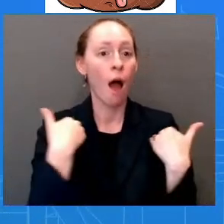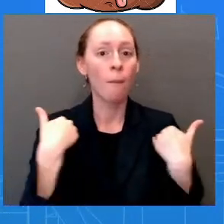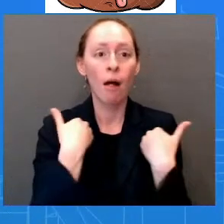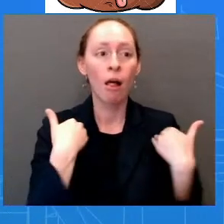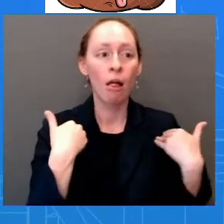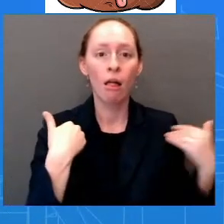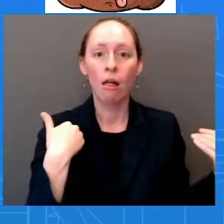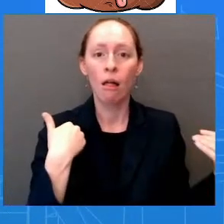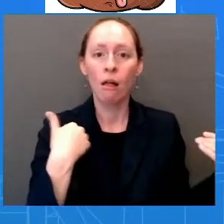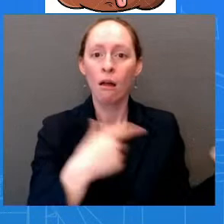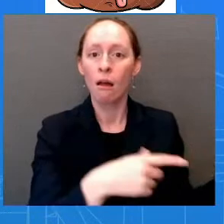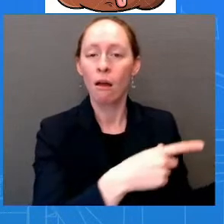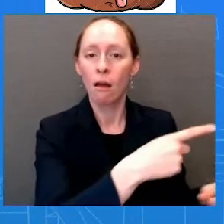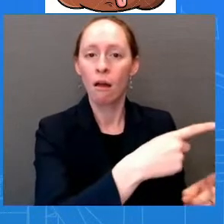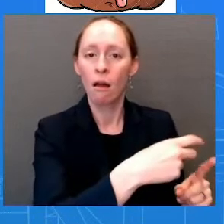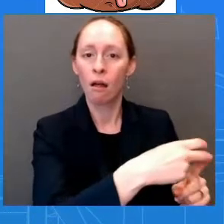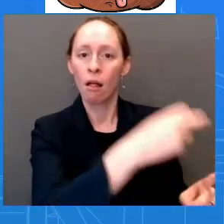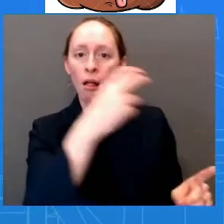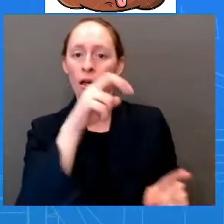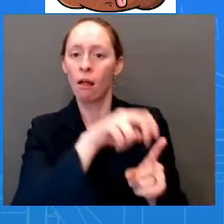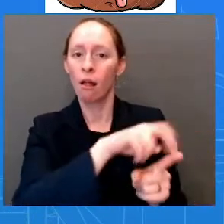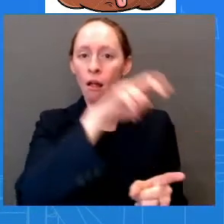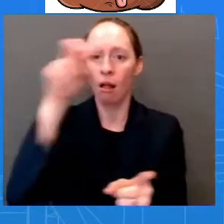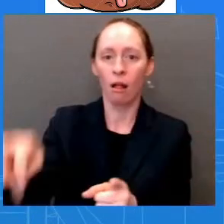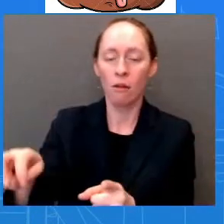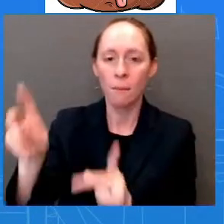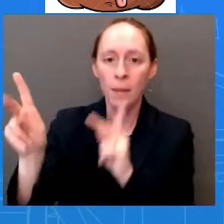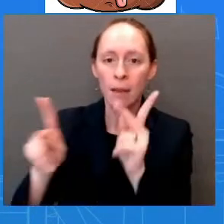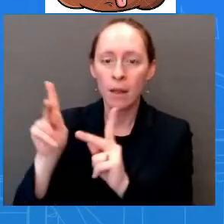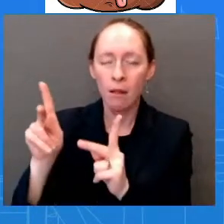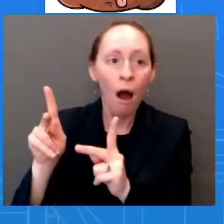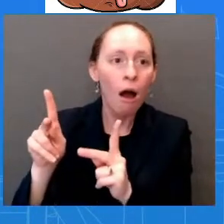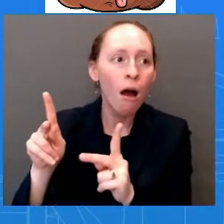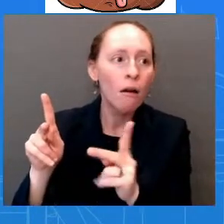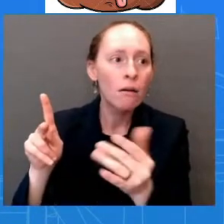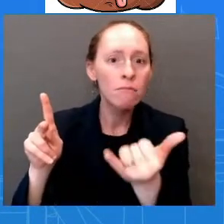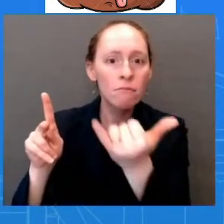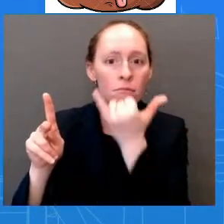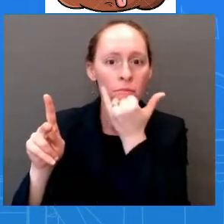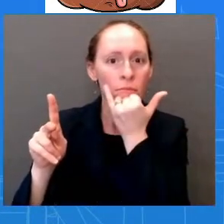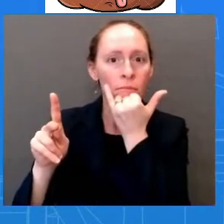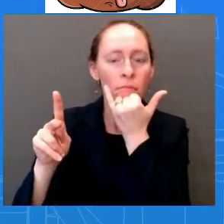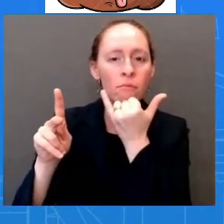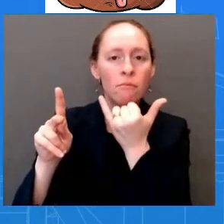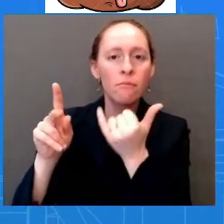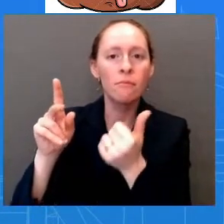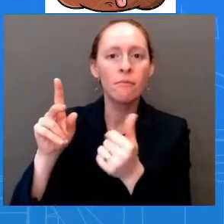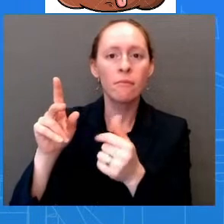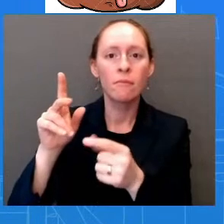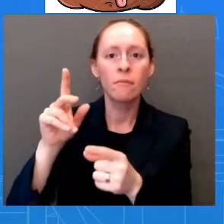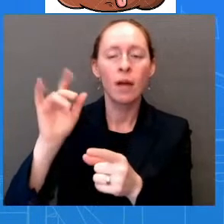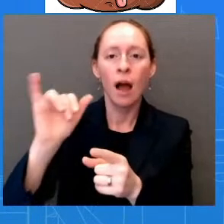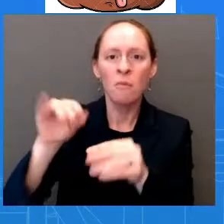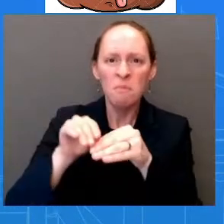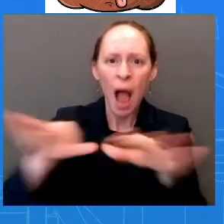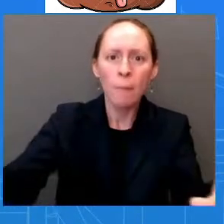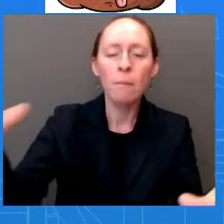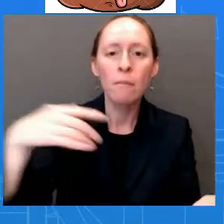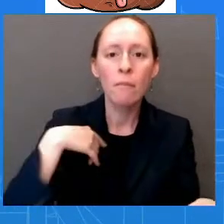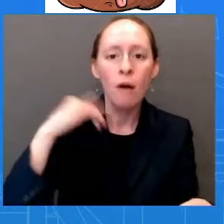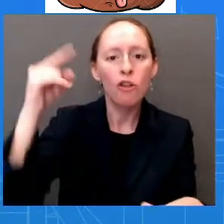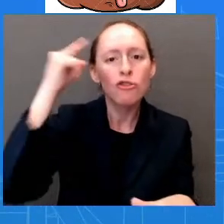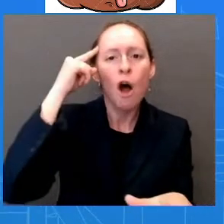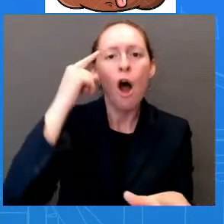that it spread enormously well. Then we found out that it was aerosolized. Then we found out that 50 to 60% of the people